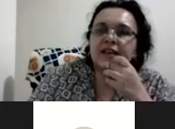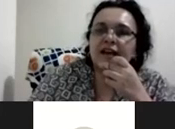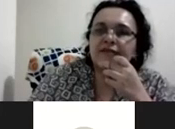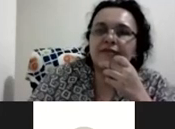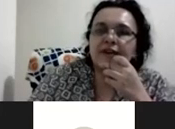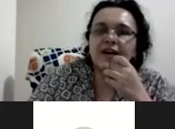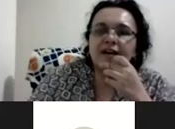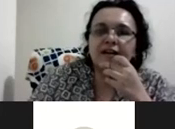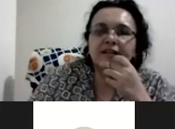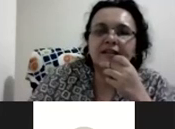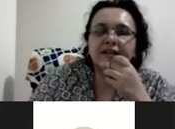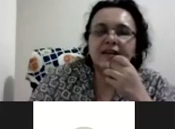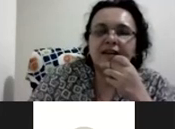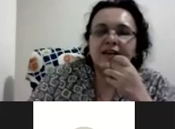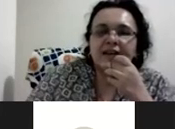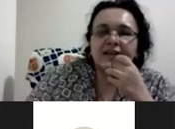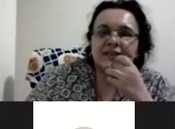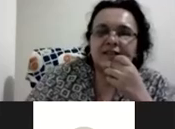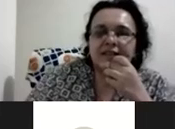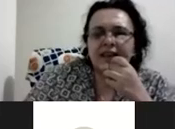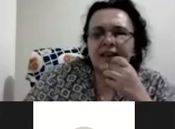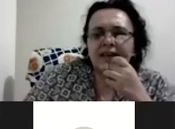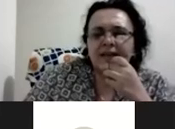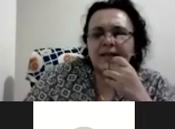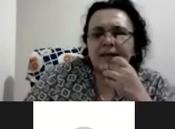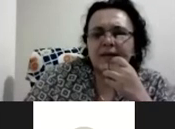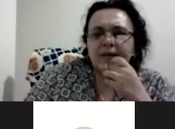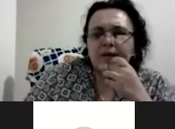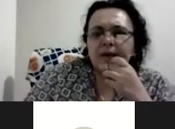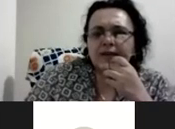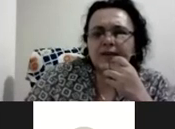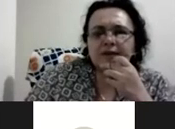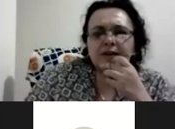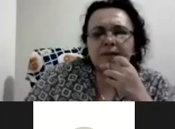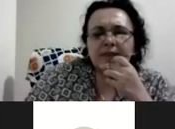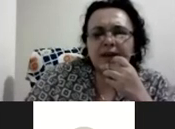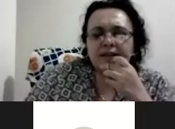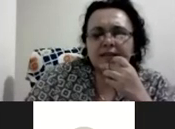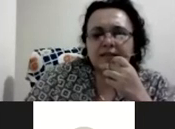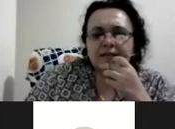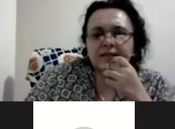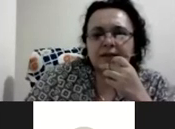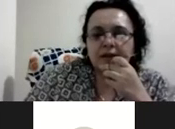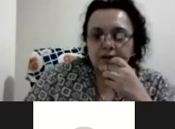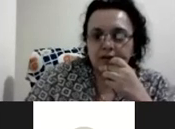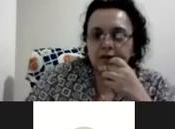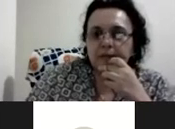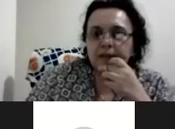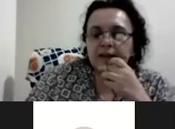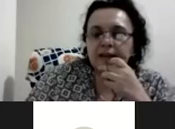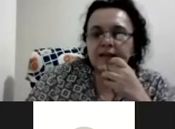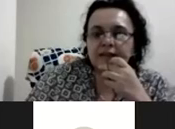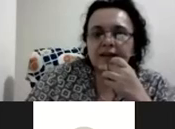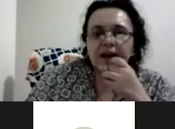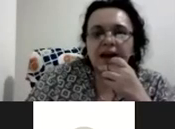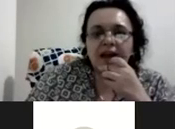Sounds like fun. Say, why don't you come with us? Do you